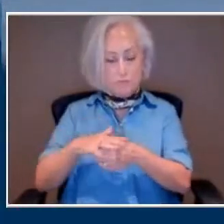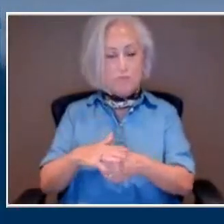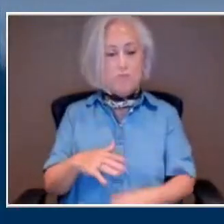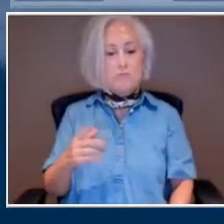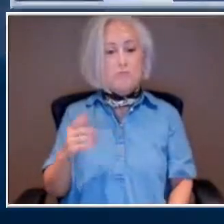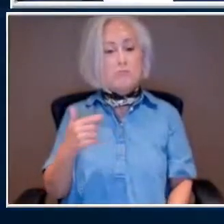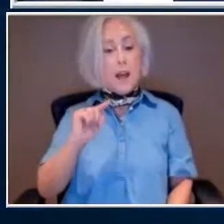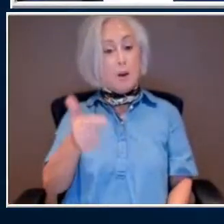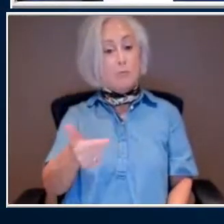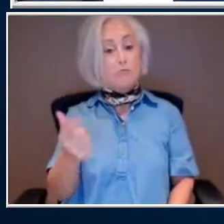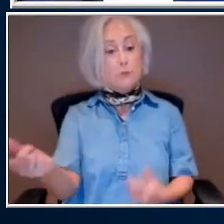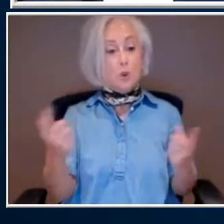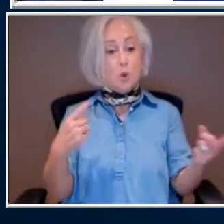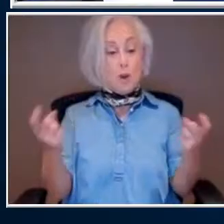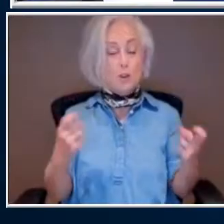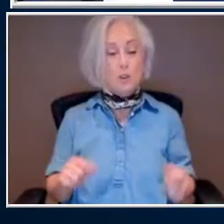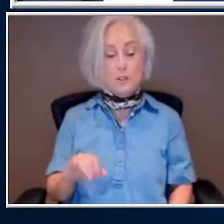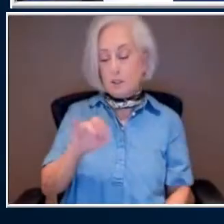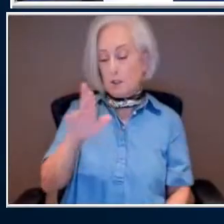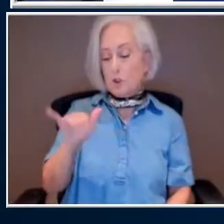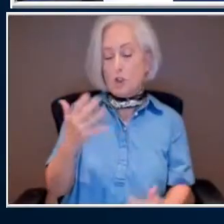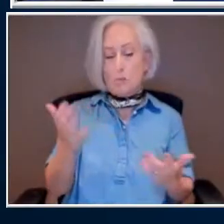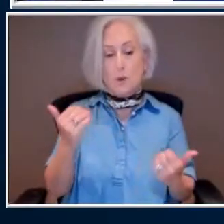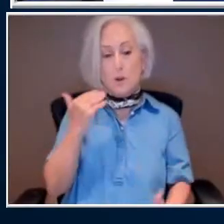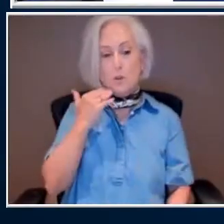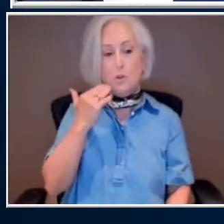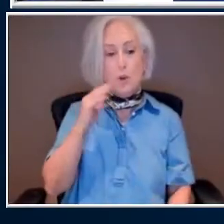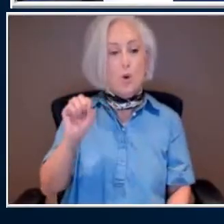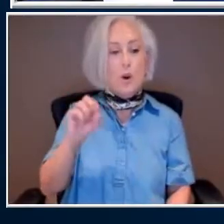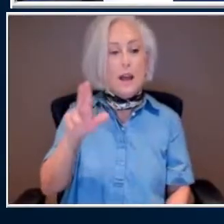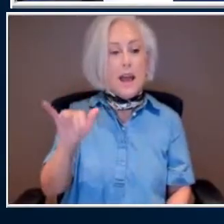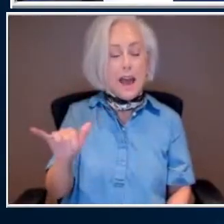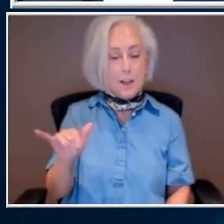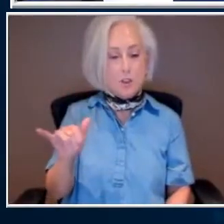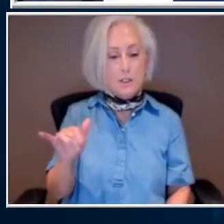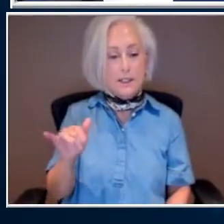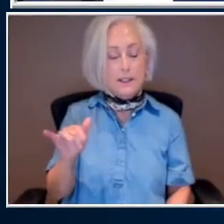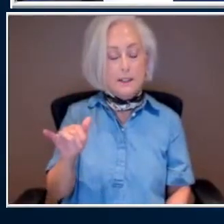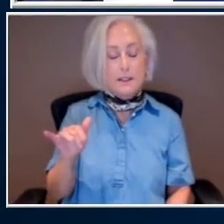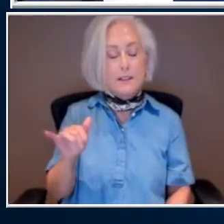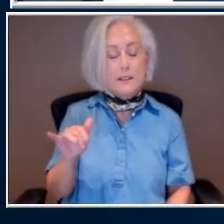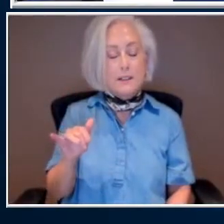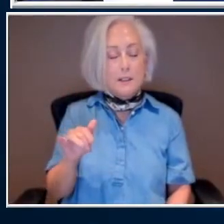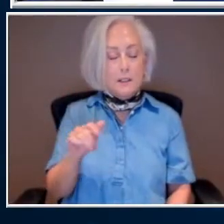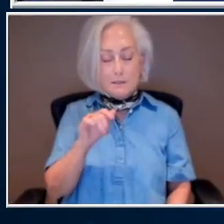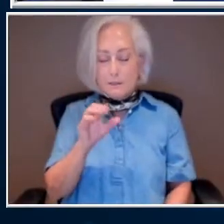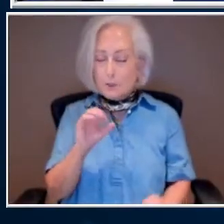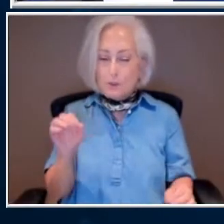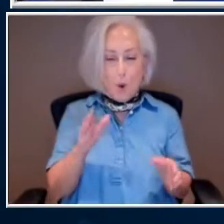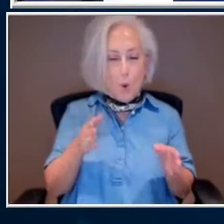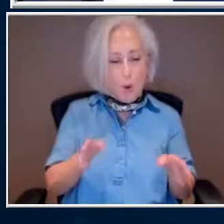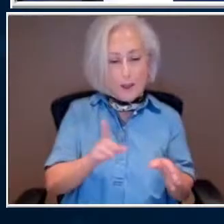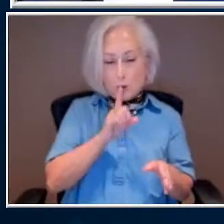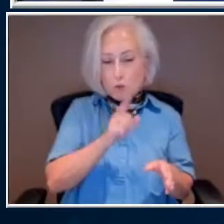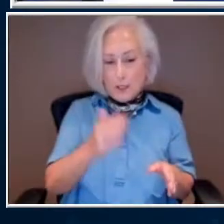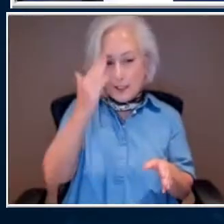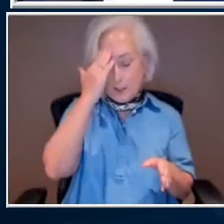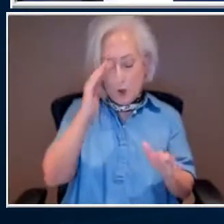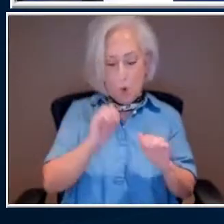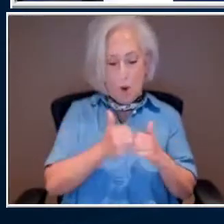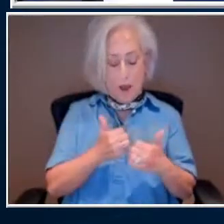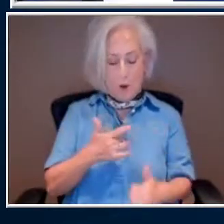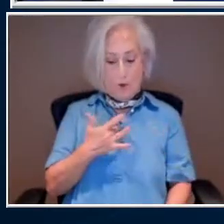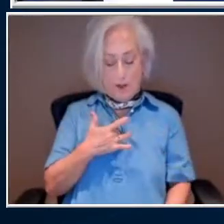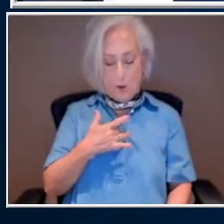All right, Jeremy wants to know for Ashley. Ashley, this question's for you. I imagine there's no way to truly know what it feels like to get diagnosed like that unless